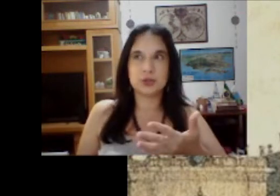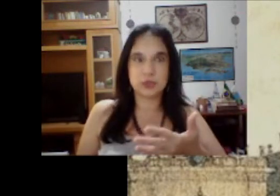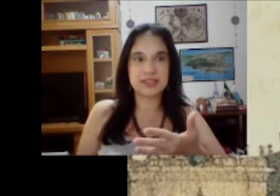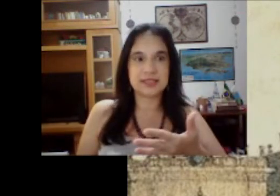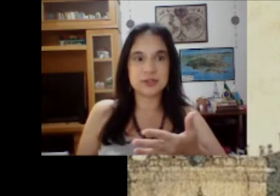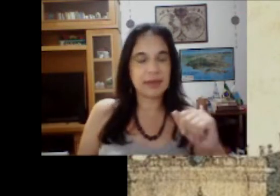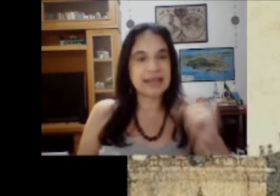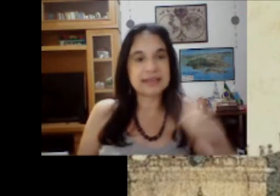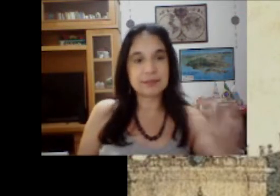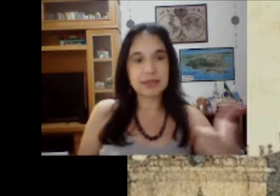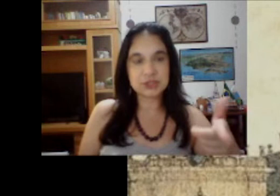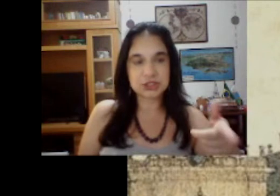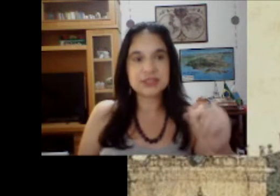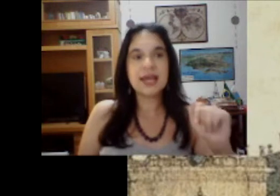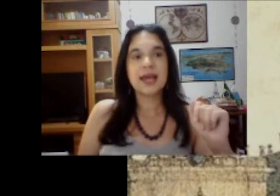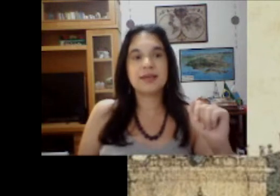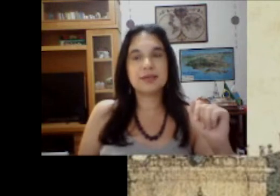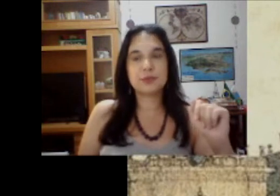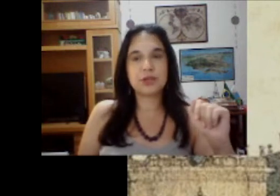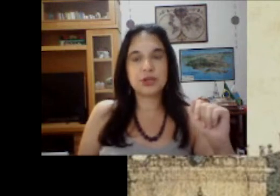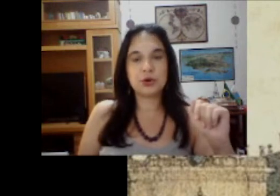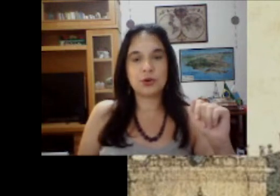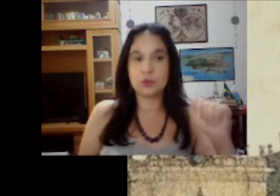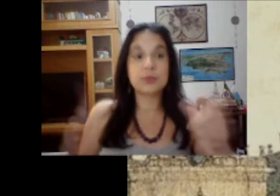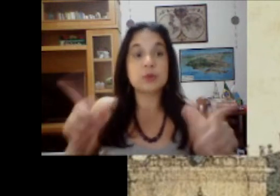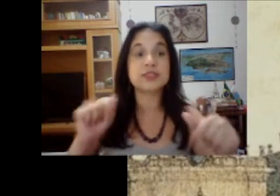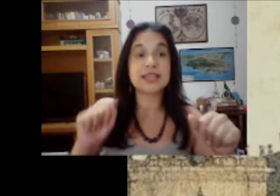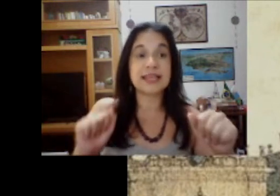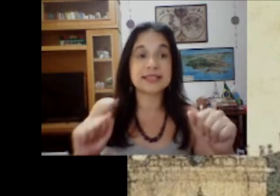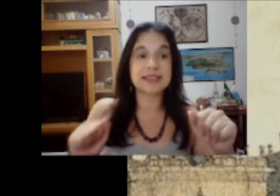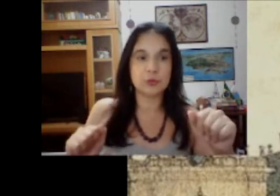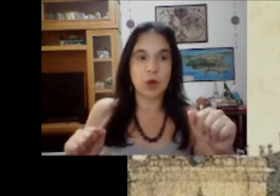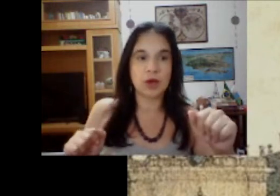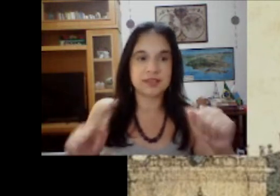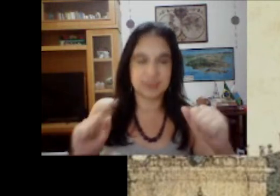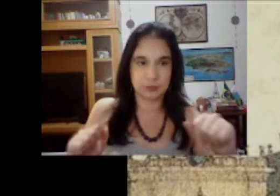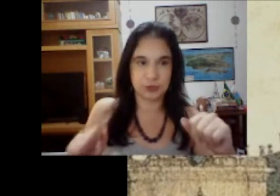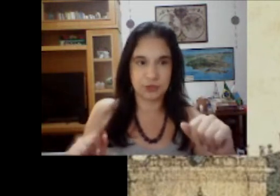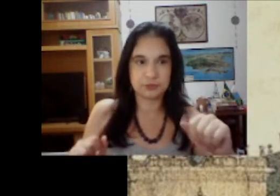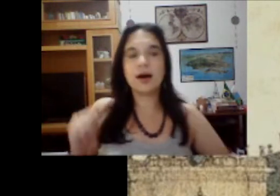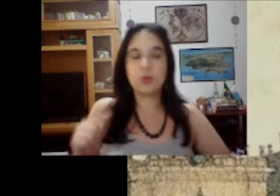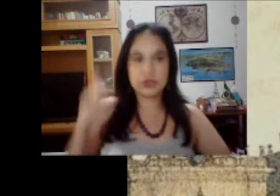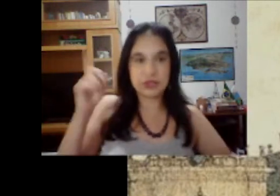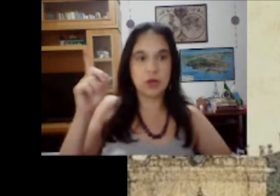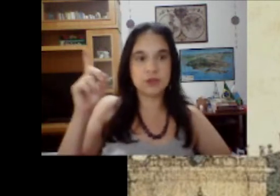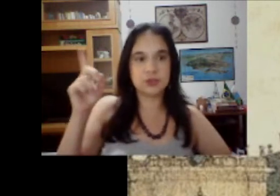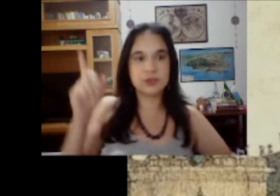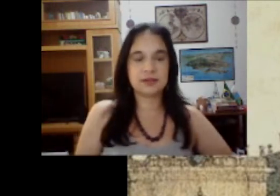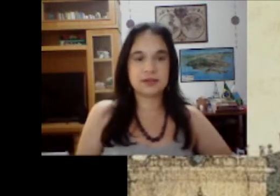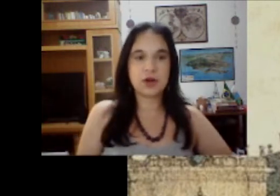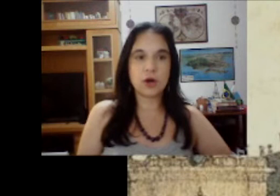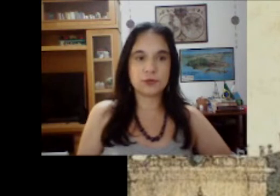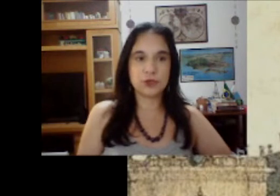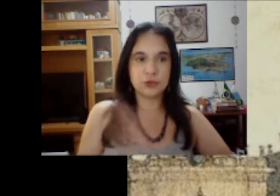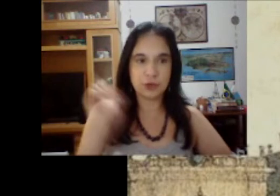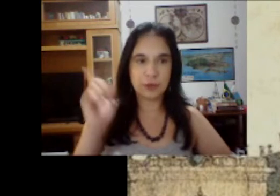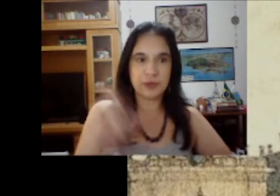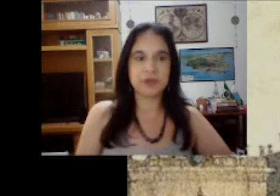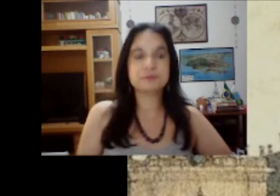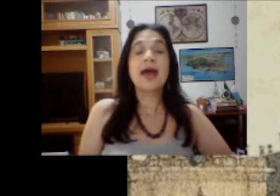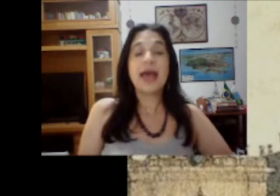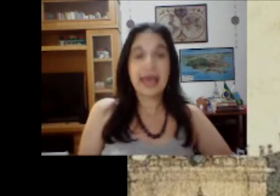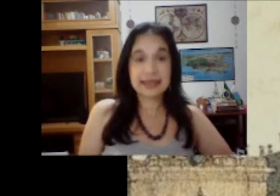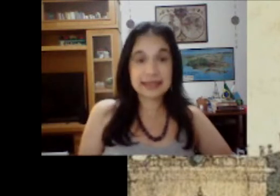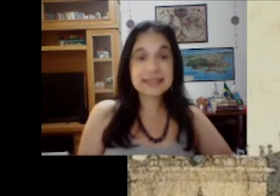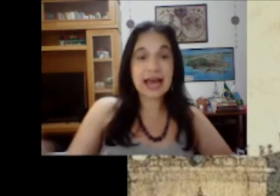early 20th century, as I mentioned in the video, The Mosaic Sidewalks of Rio, which I will also leave the card for you up